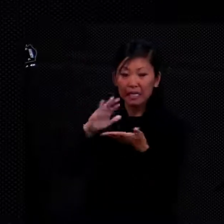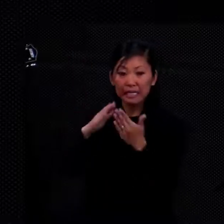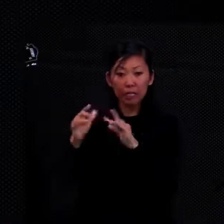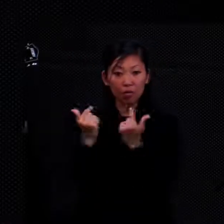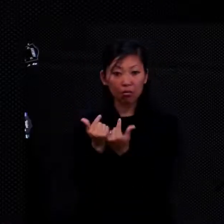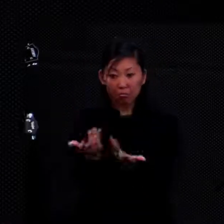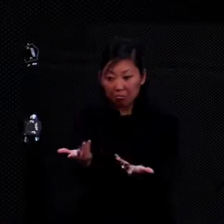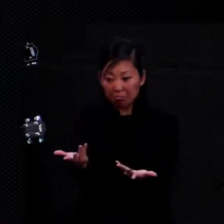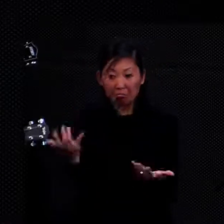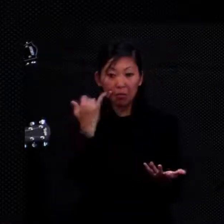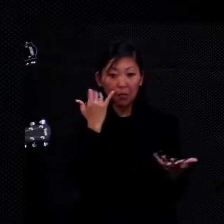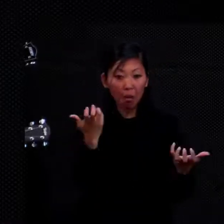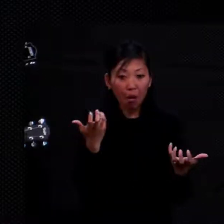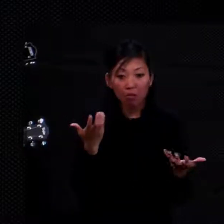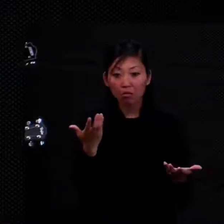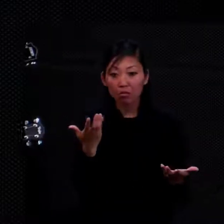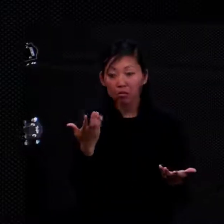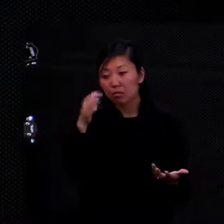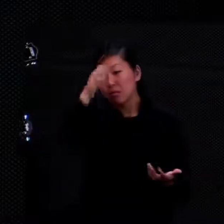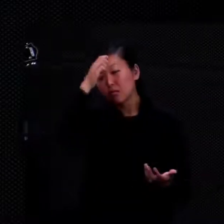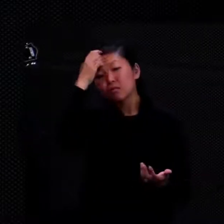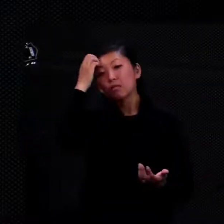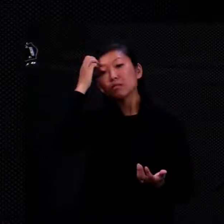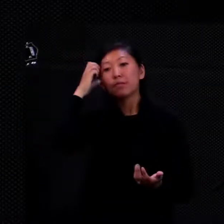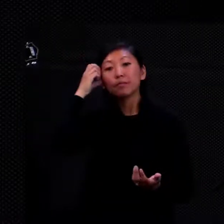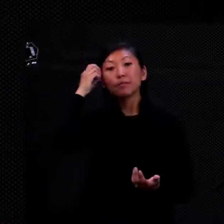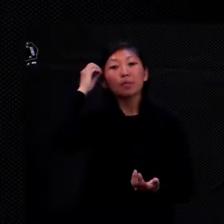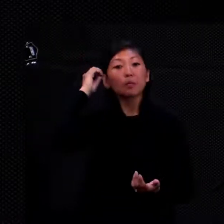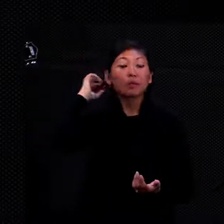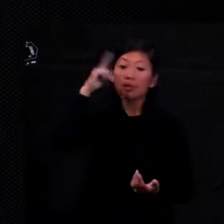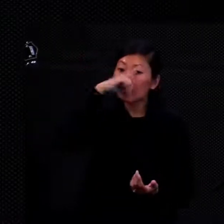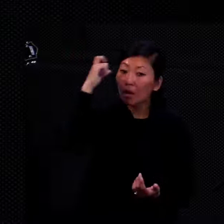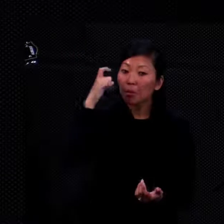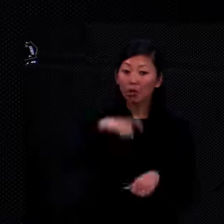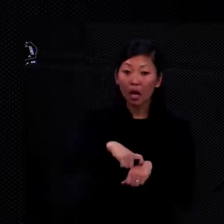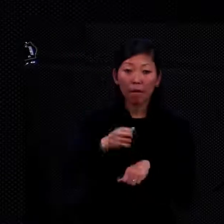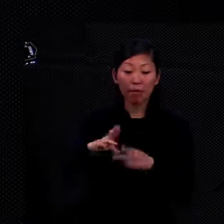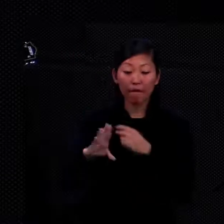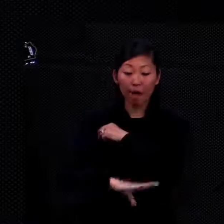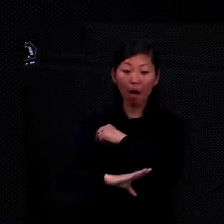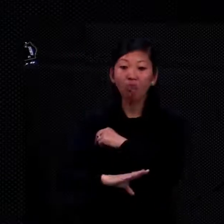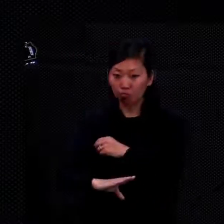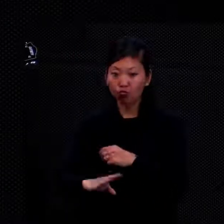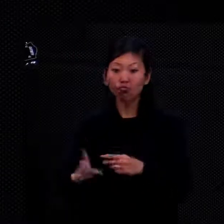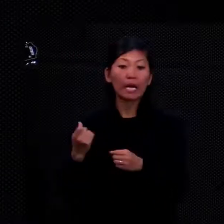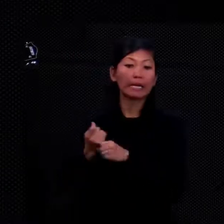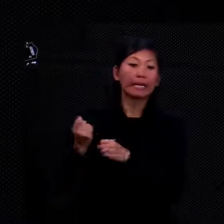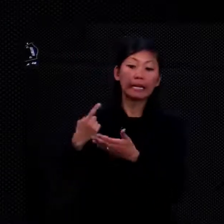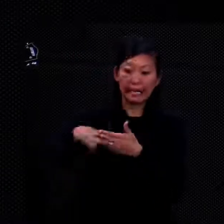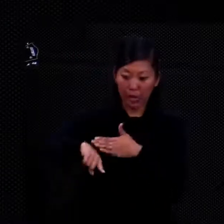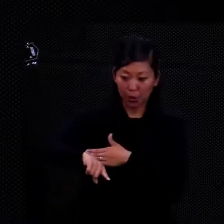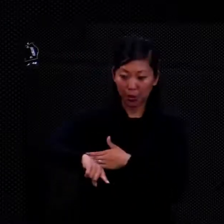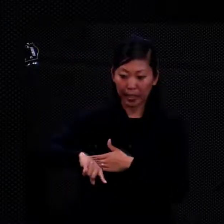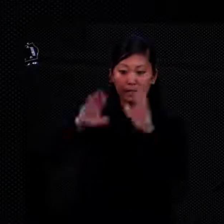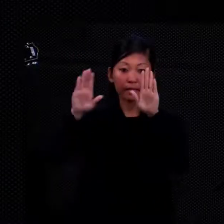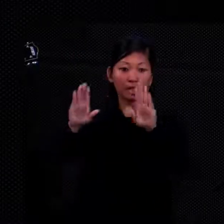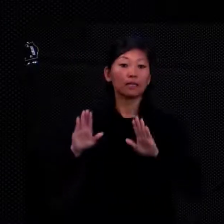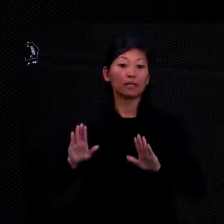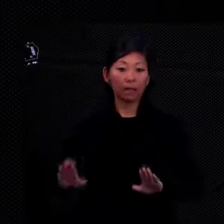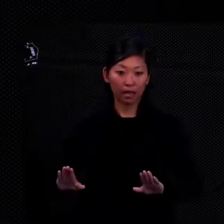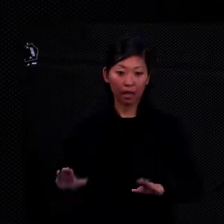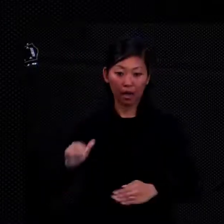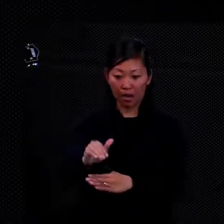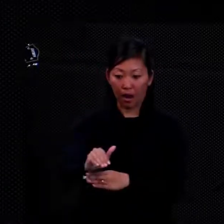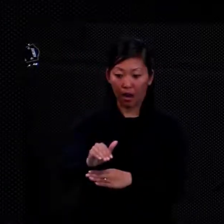group, maybe in the near future, in the summer or fall. Next Sunday, so not this Sunday, but next Sunday